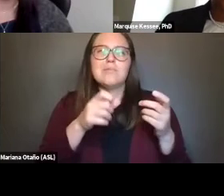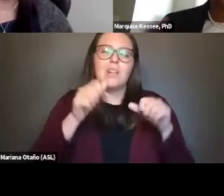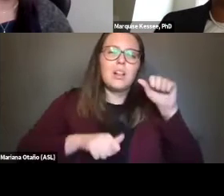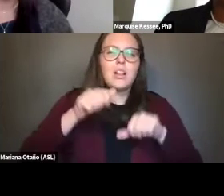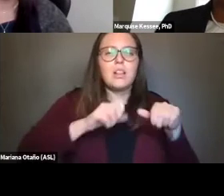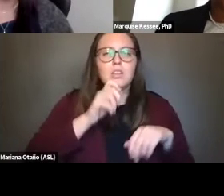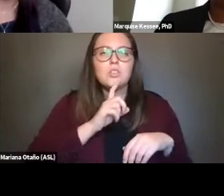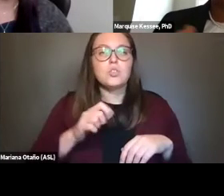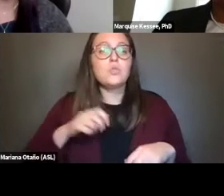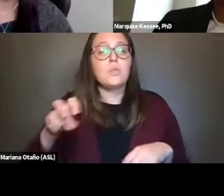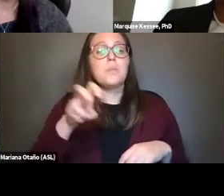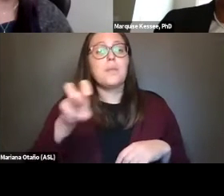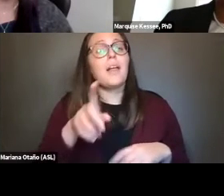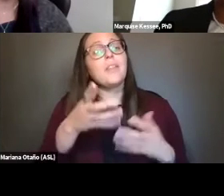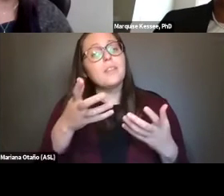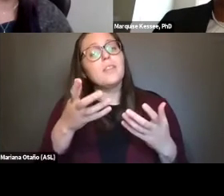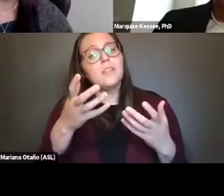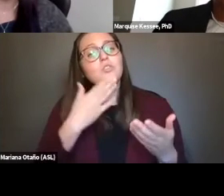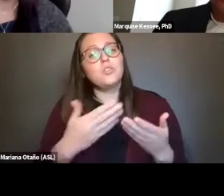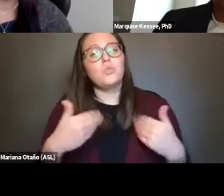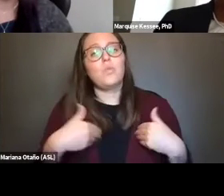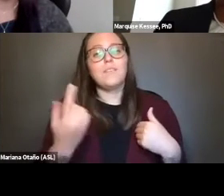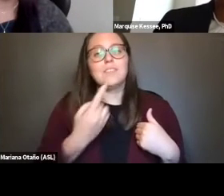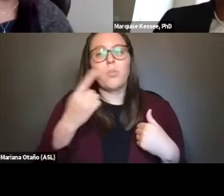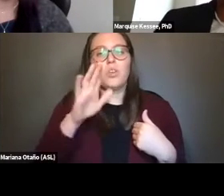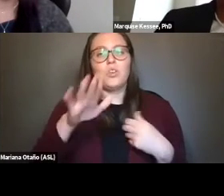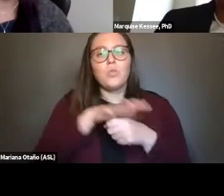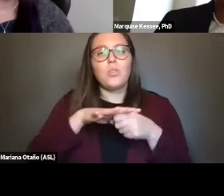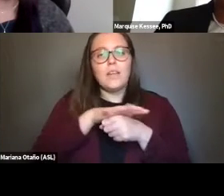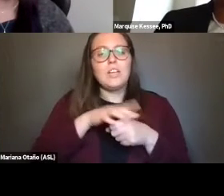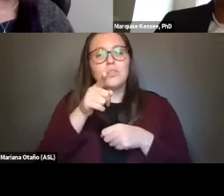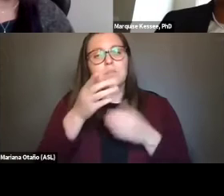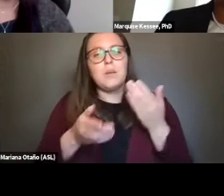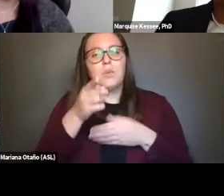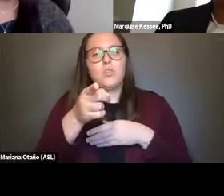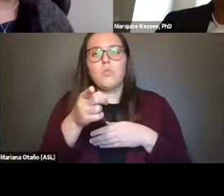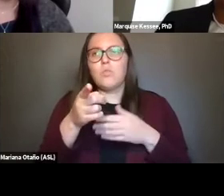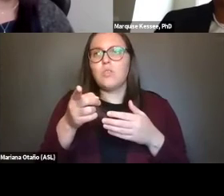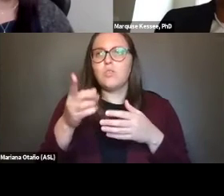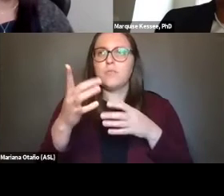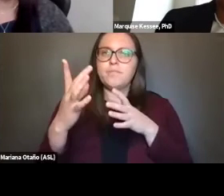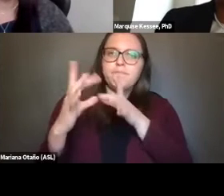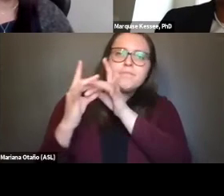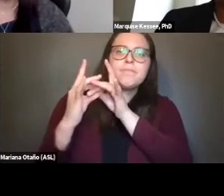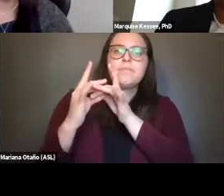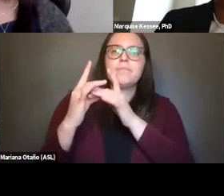good to have someone at your home location that, you know, that you've spent 2 years with, someone that you can call, you can